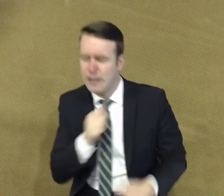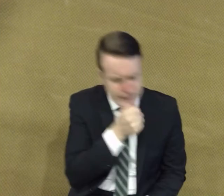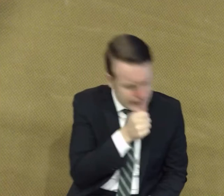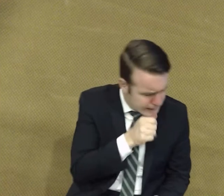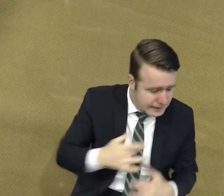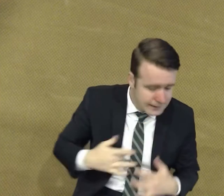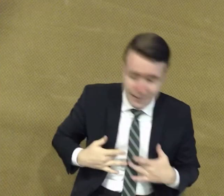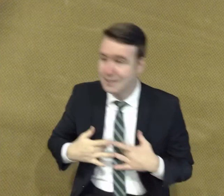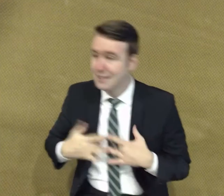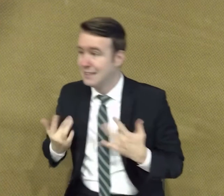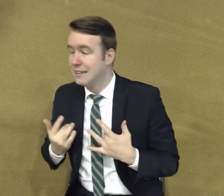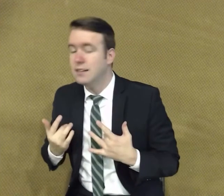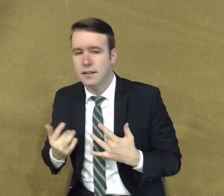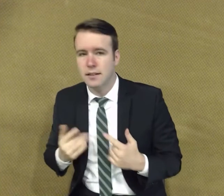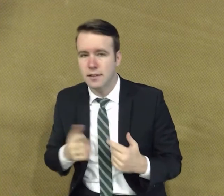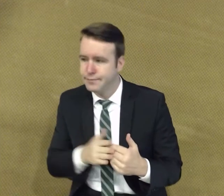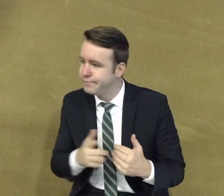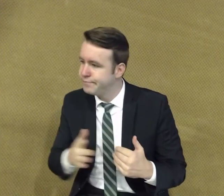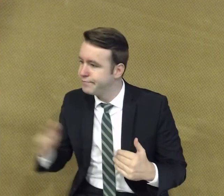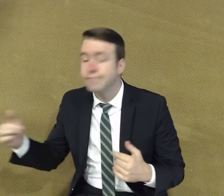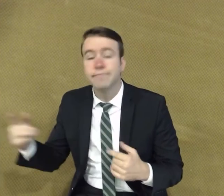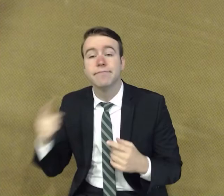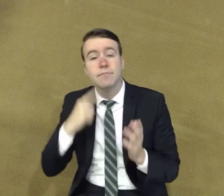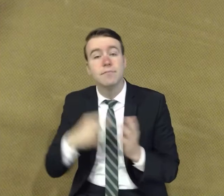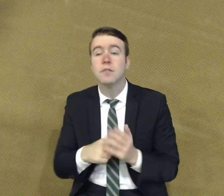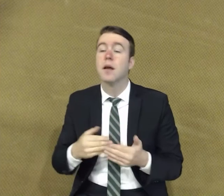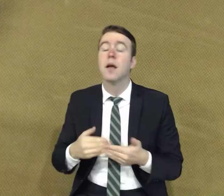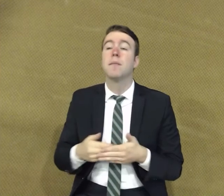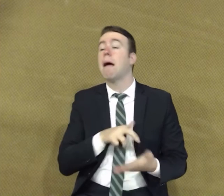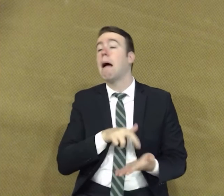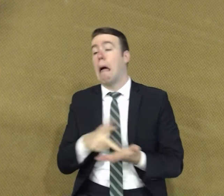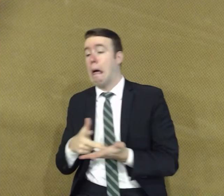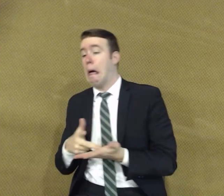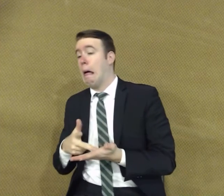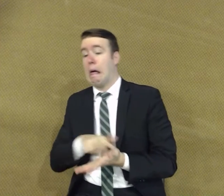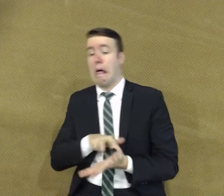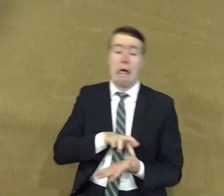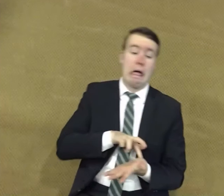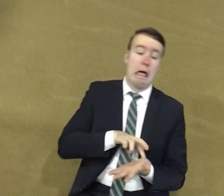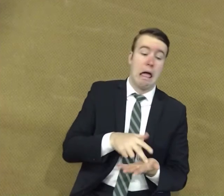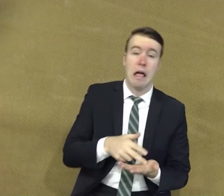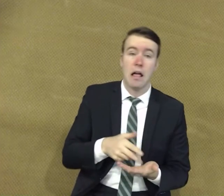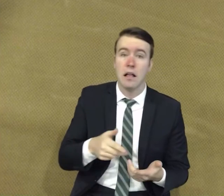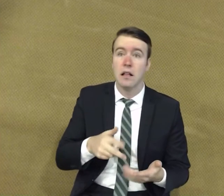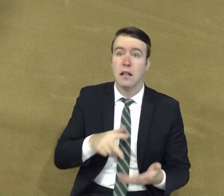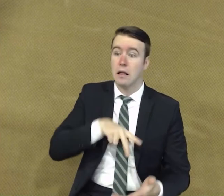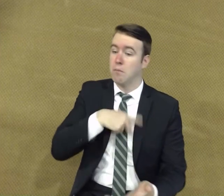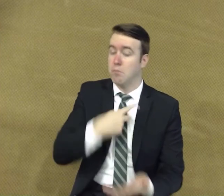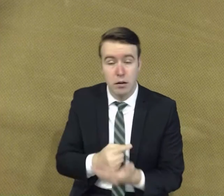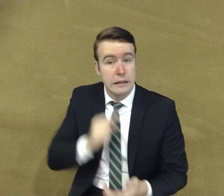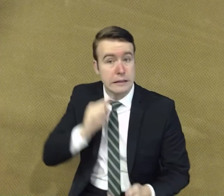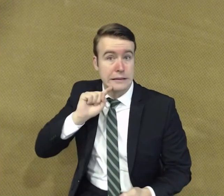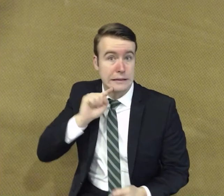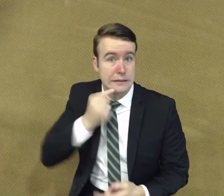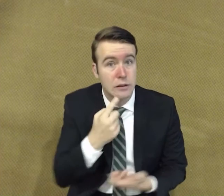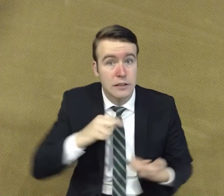ecstasy. The first accident of the baby, especially if it is a serious accident or as a